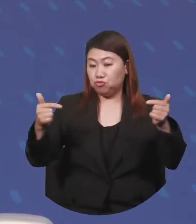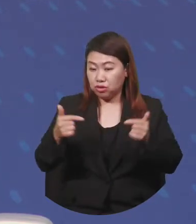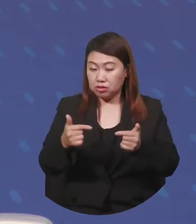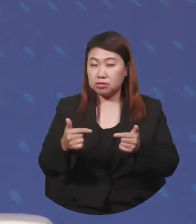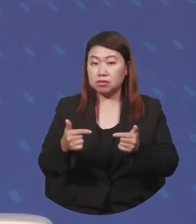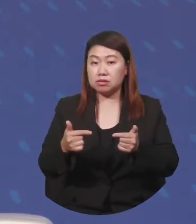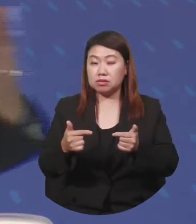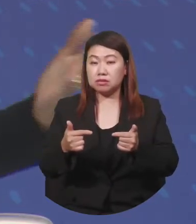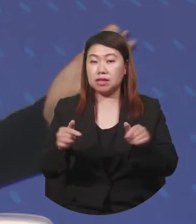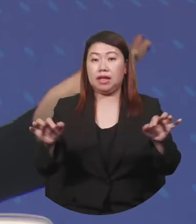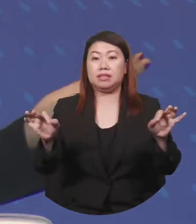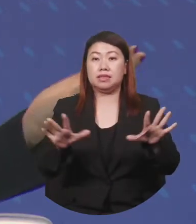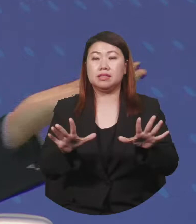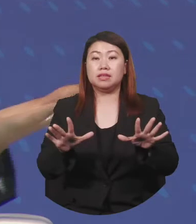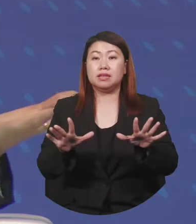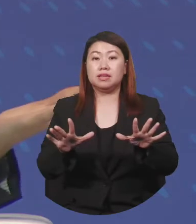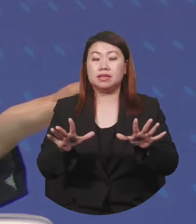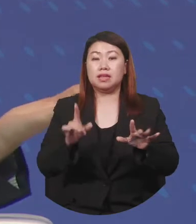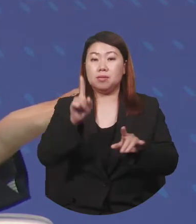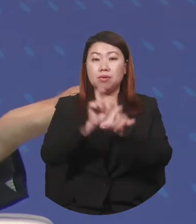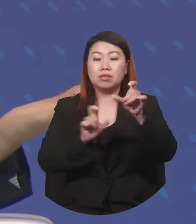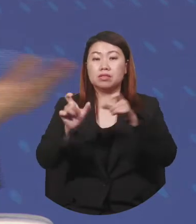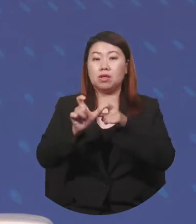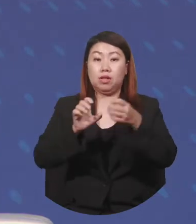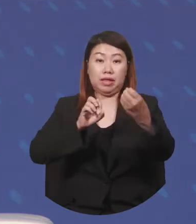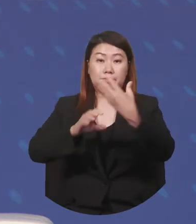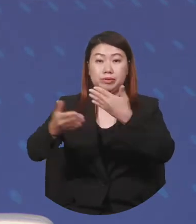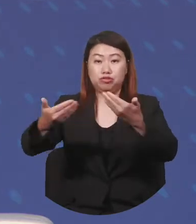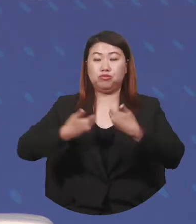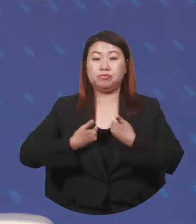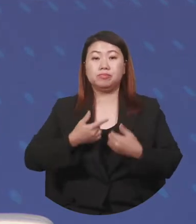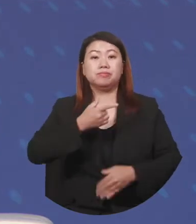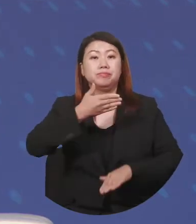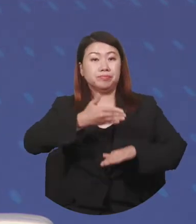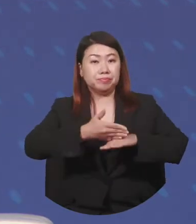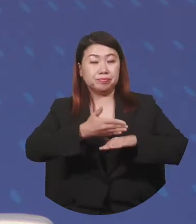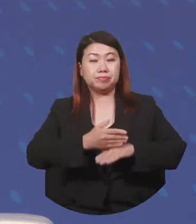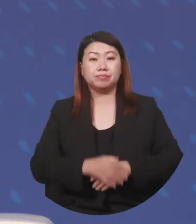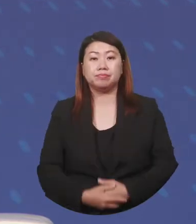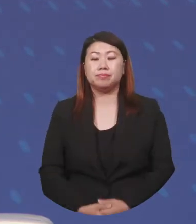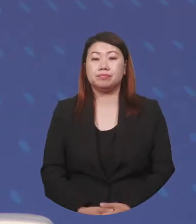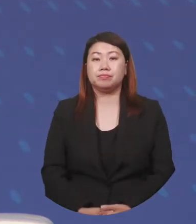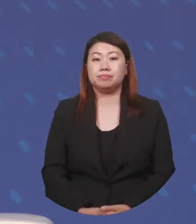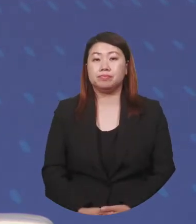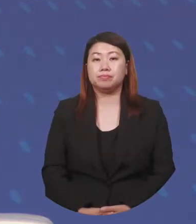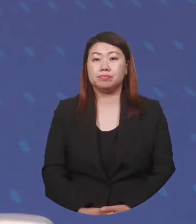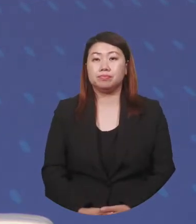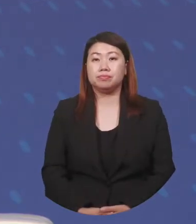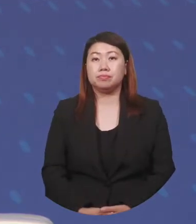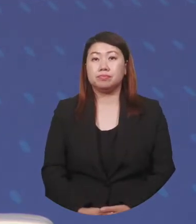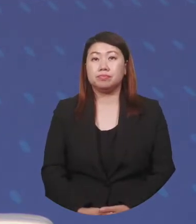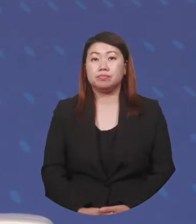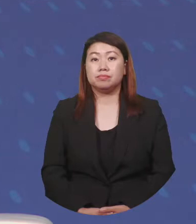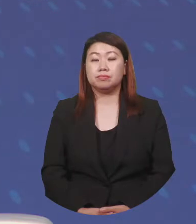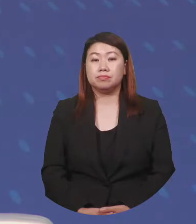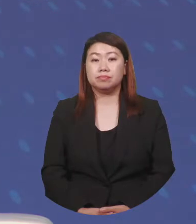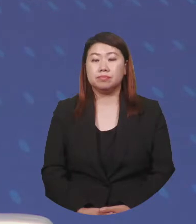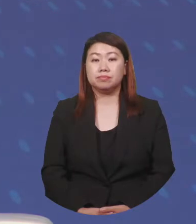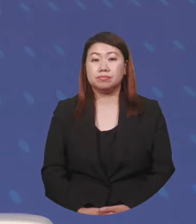start with our partners from the development agencies. I wonder if,